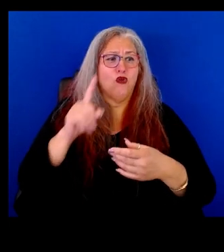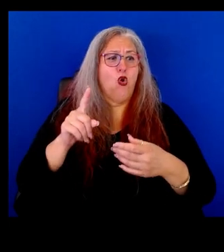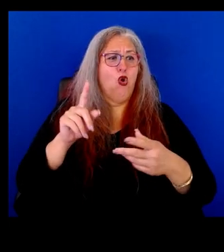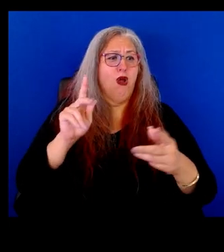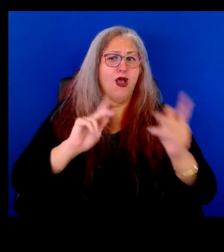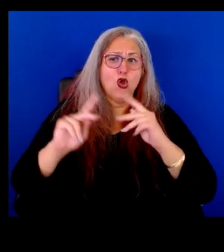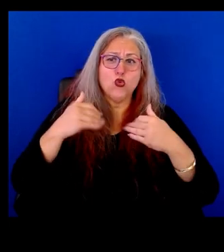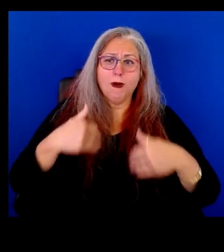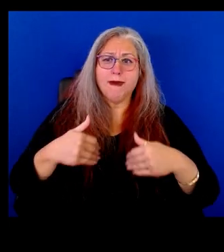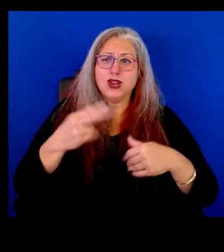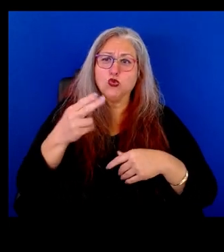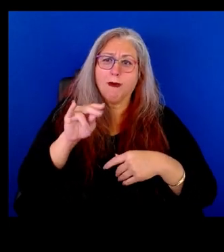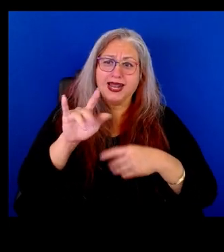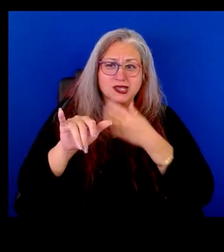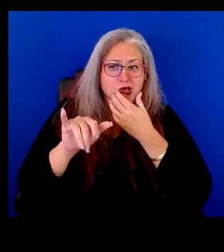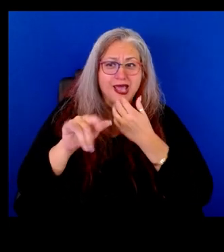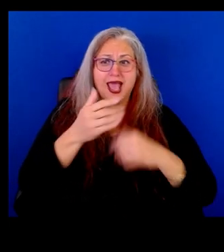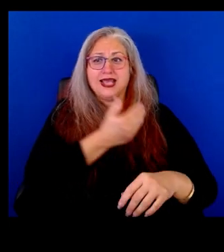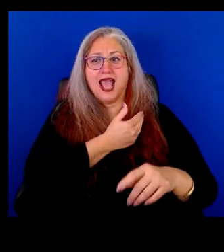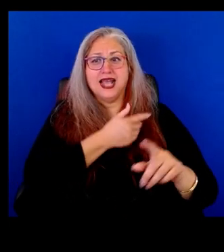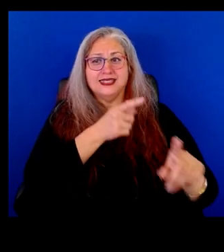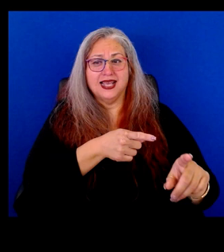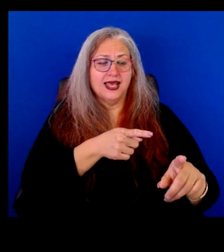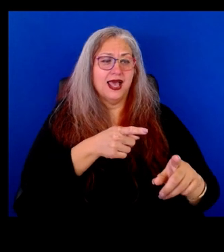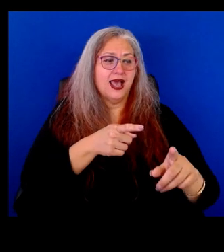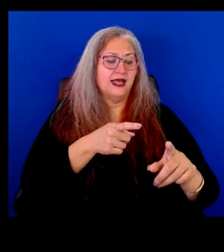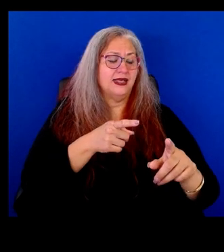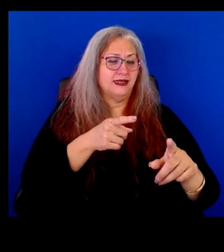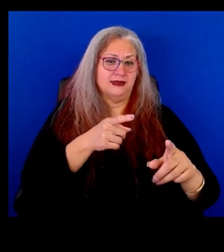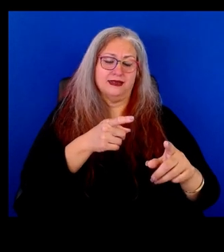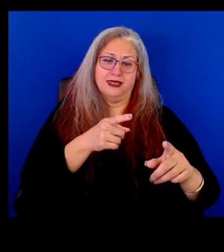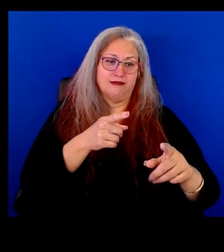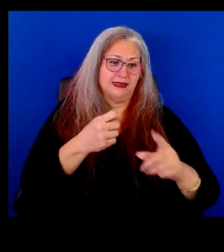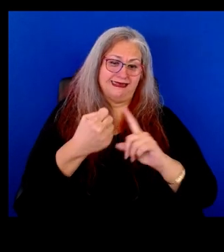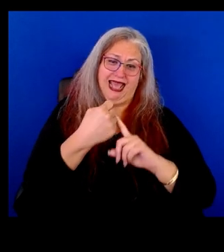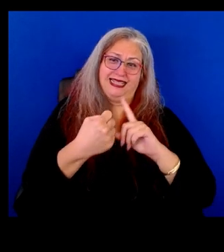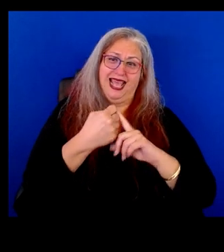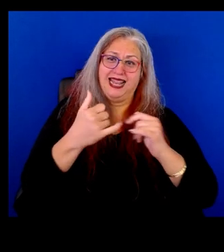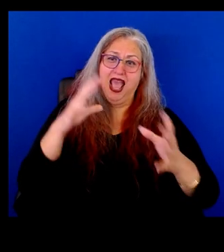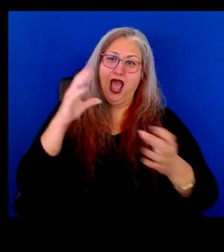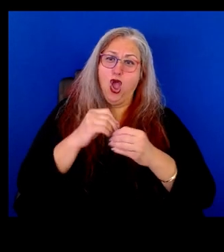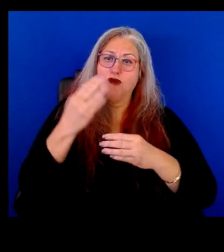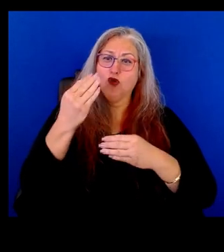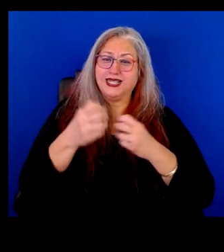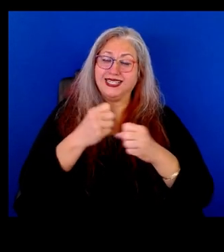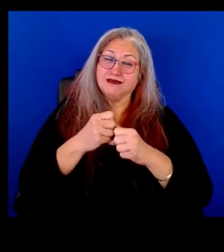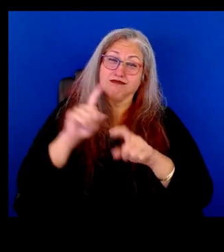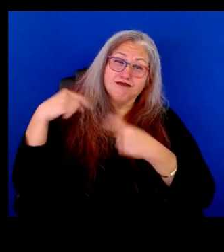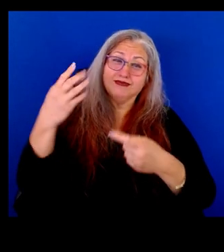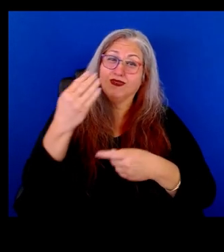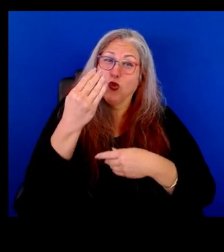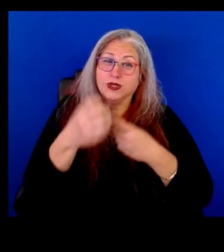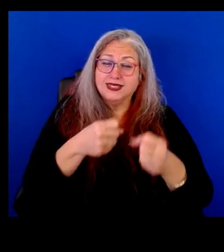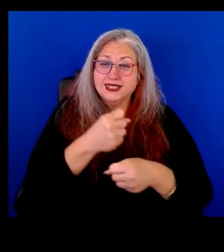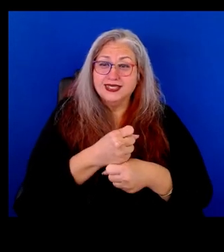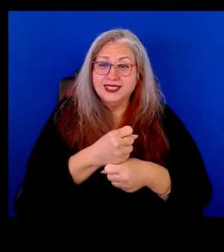humanity? For humanity, Gaza has been under siege for 14 years, for the past